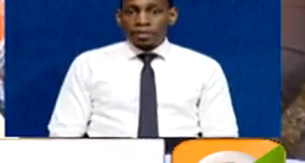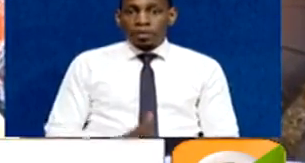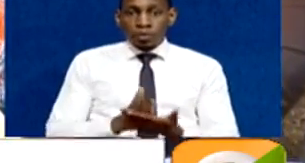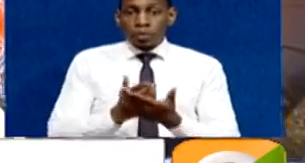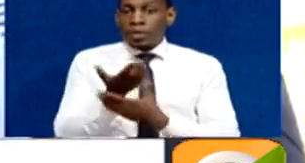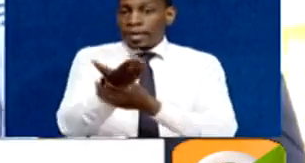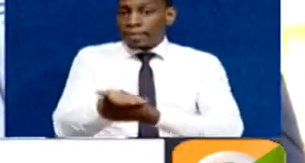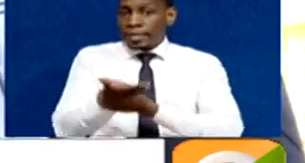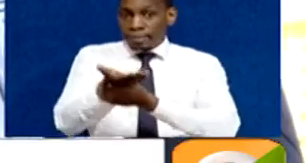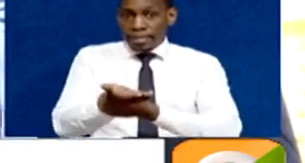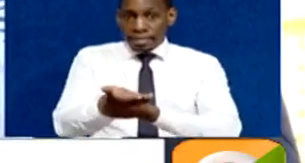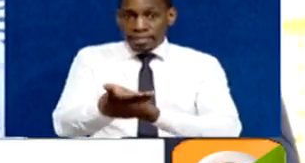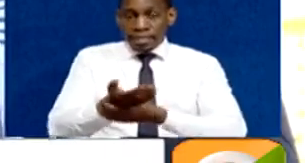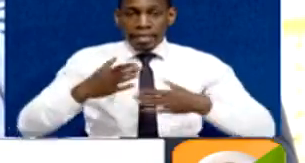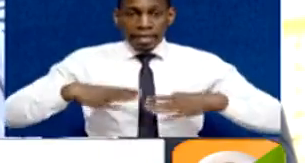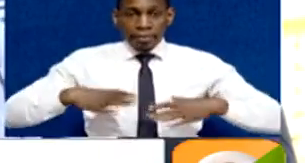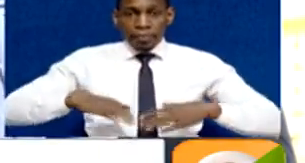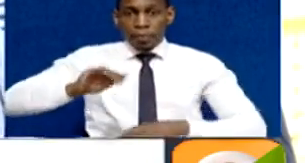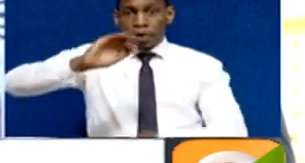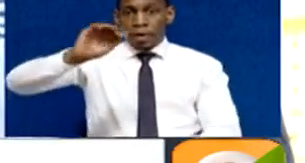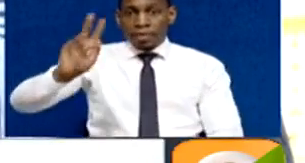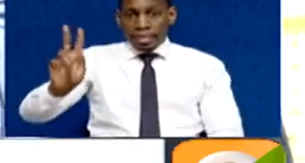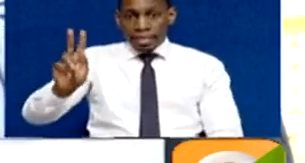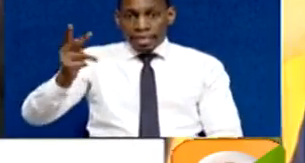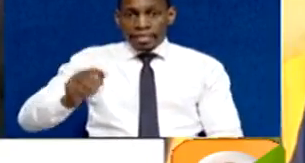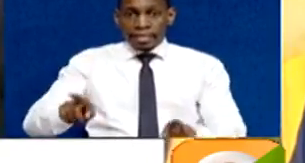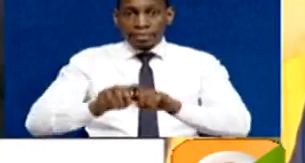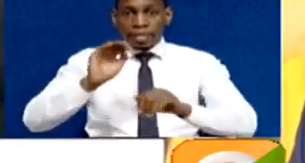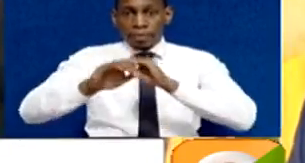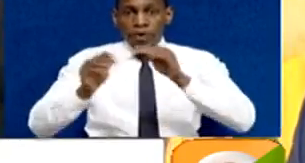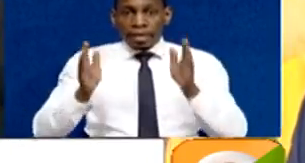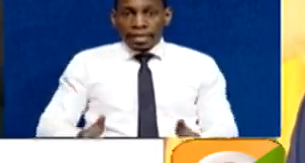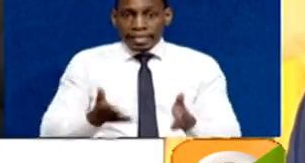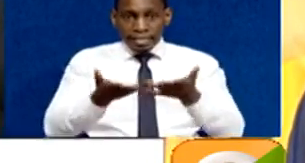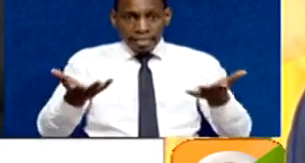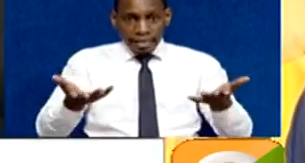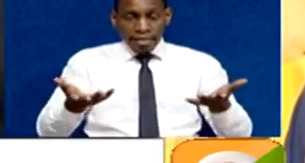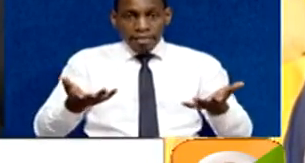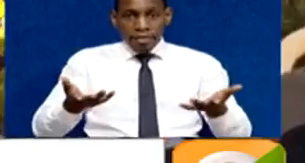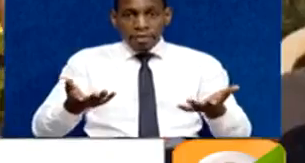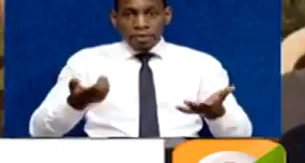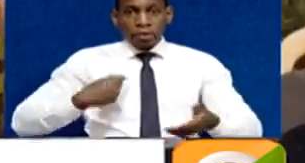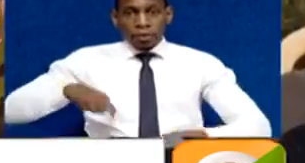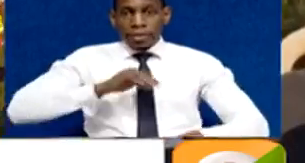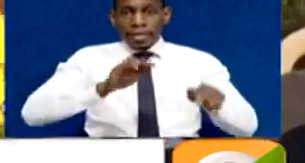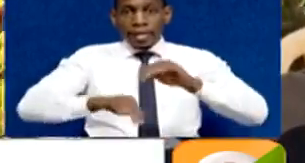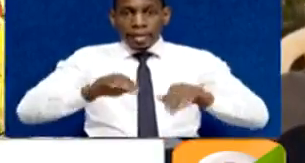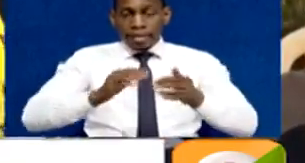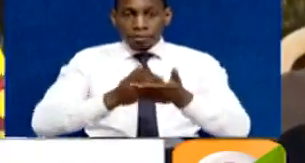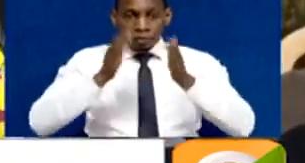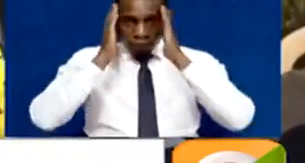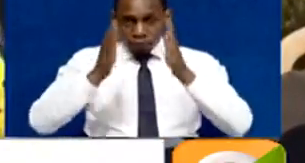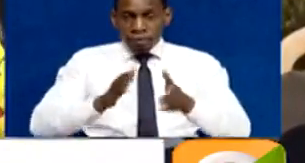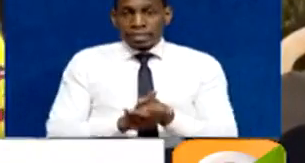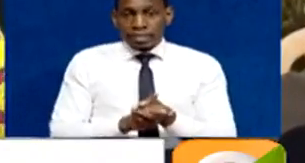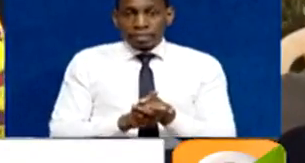pleading with the residents of Mount Kenya and all Kenyans. Let us elect with our minds, not